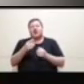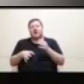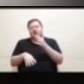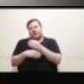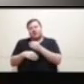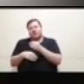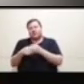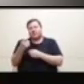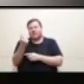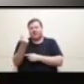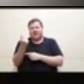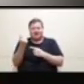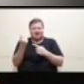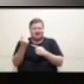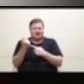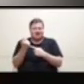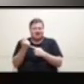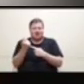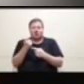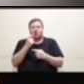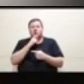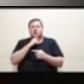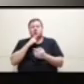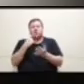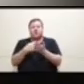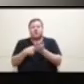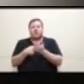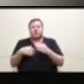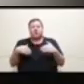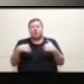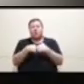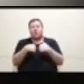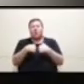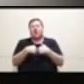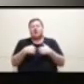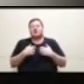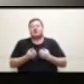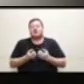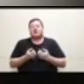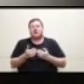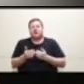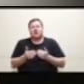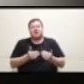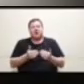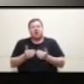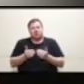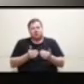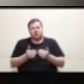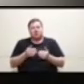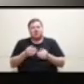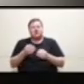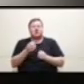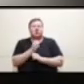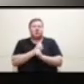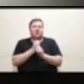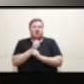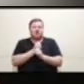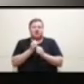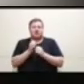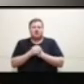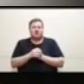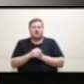the additional funds were used to purchase waste management equipment to establish functional dumping sites, a